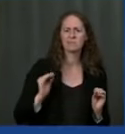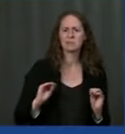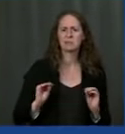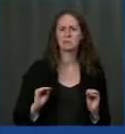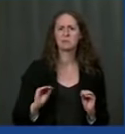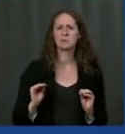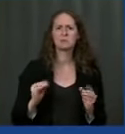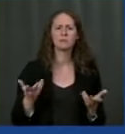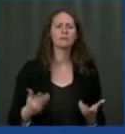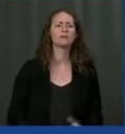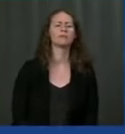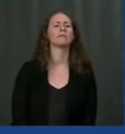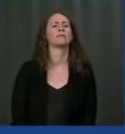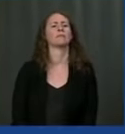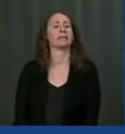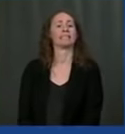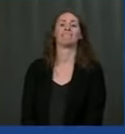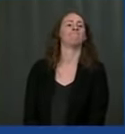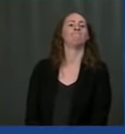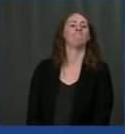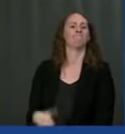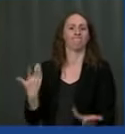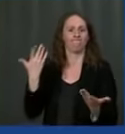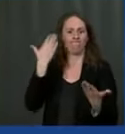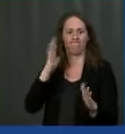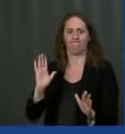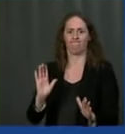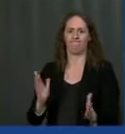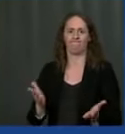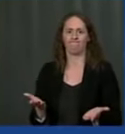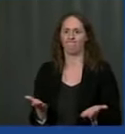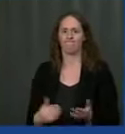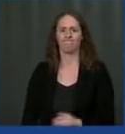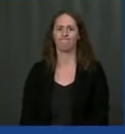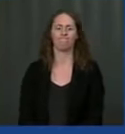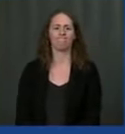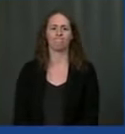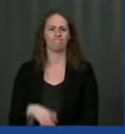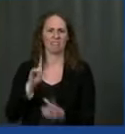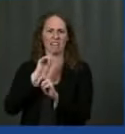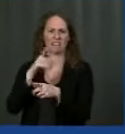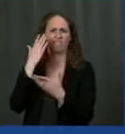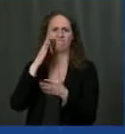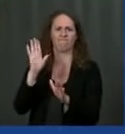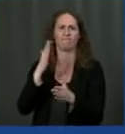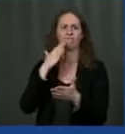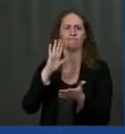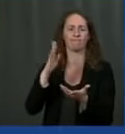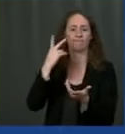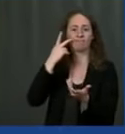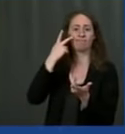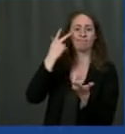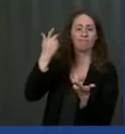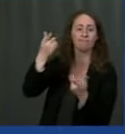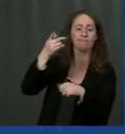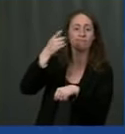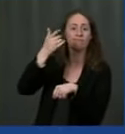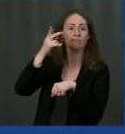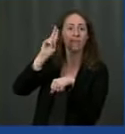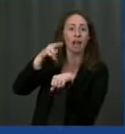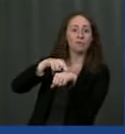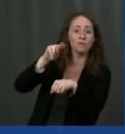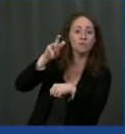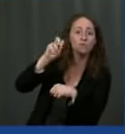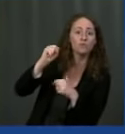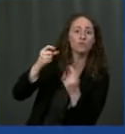So actually, the visual I get is if I see something on the national news, but I don't have word about that. Thank you. Governor?